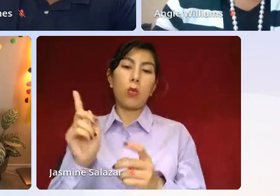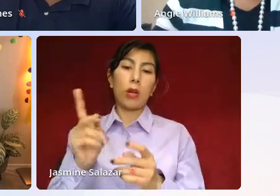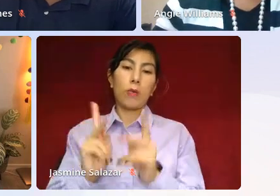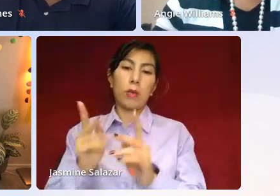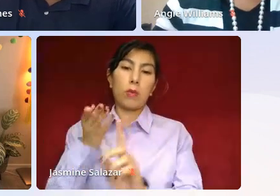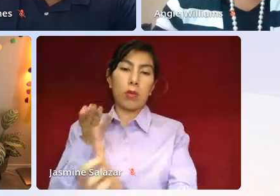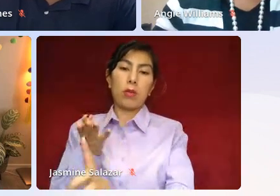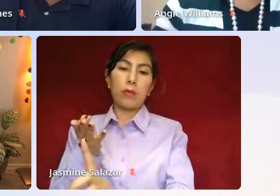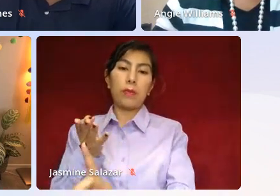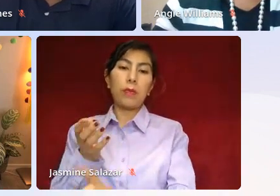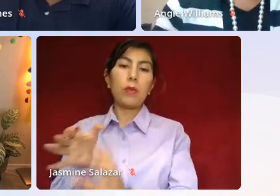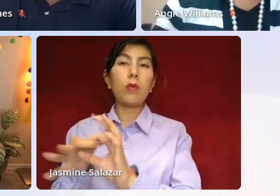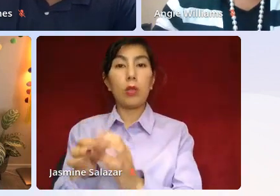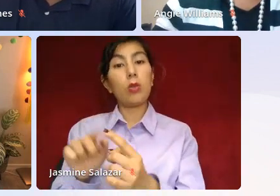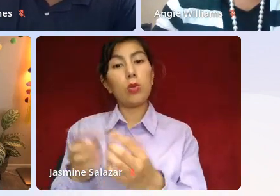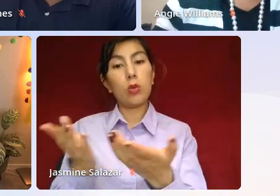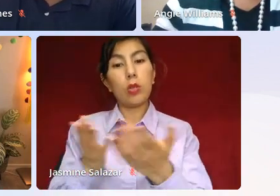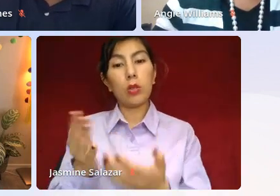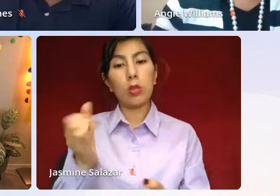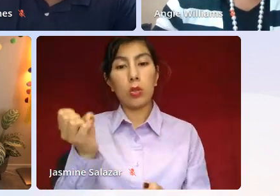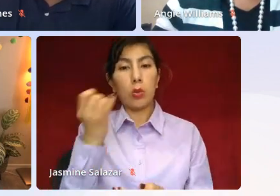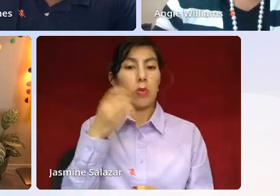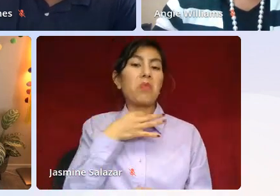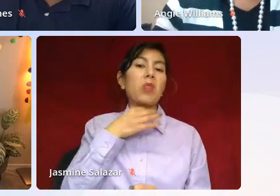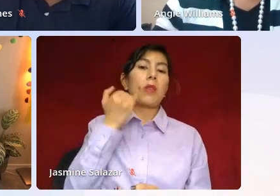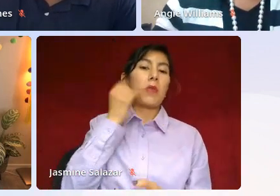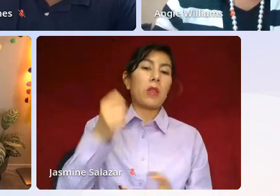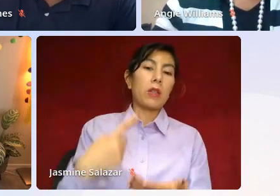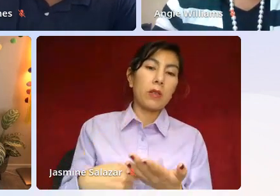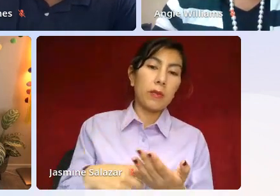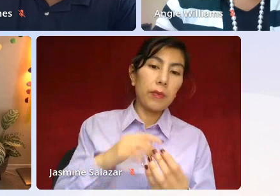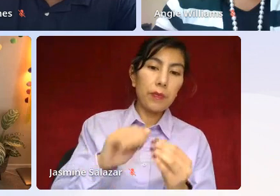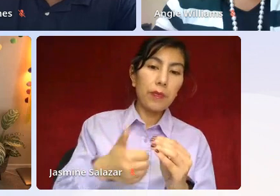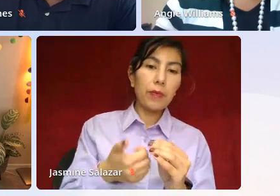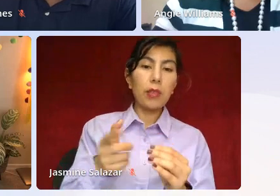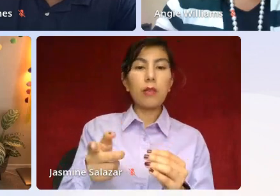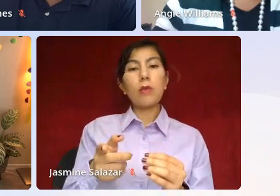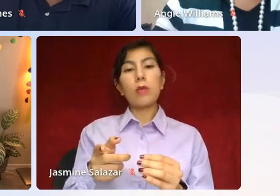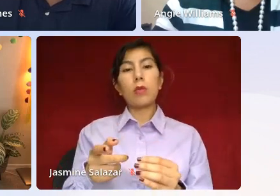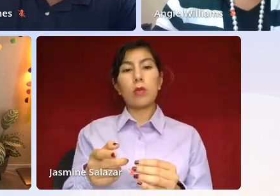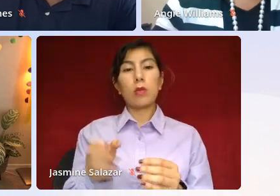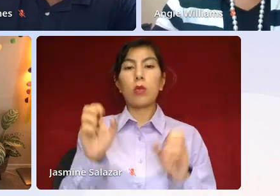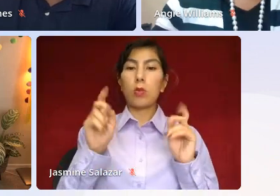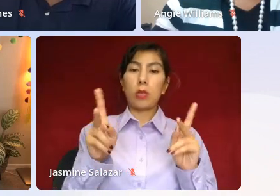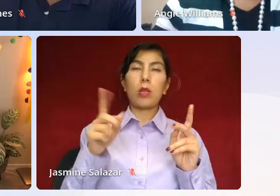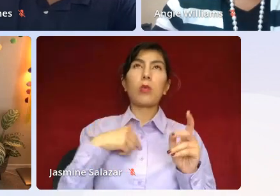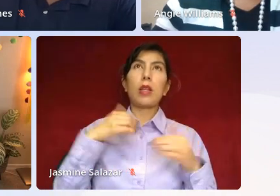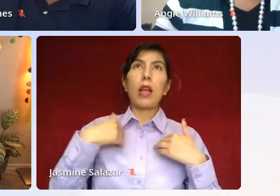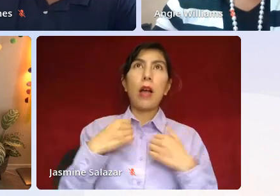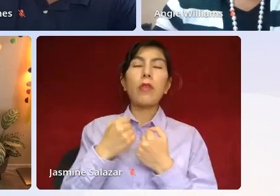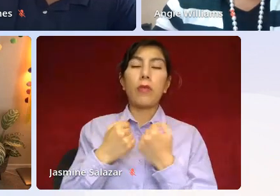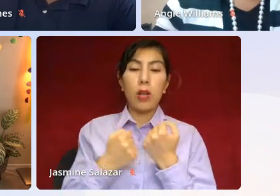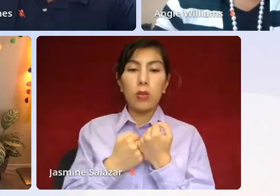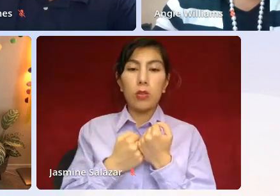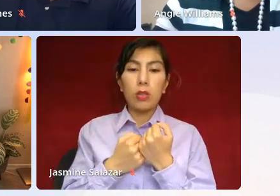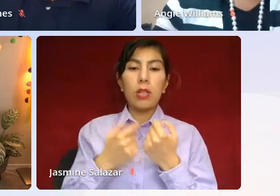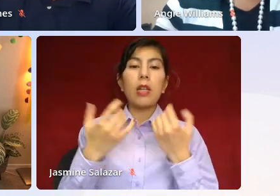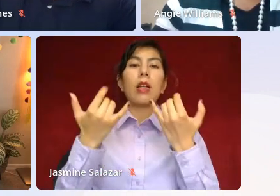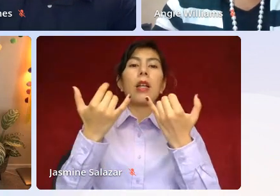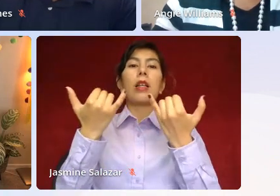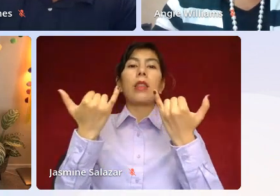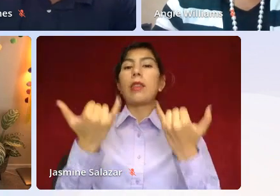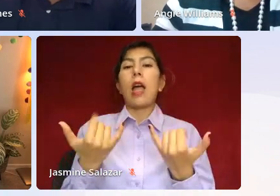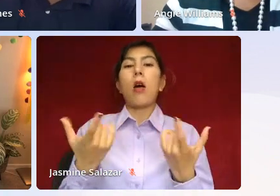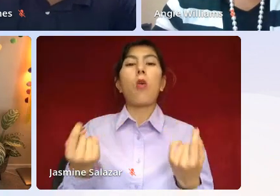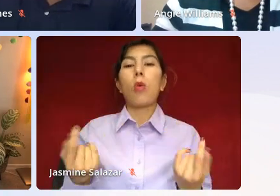if y'all could speak to how you went about this sort of, okay, we've got a foundation. Now what? What was the